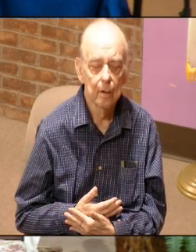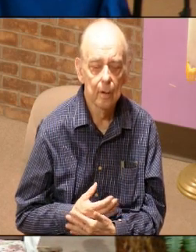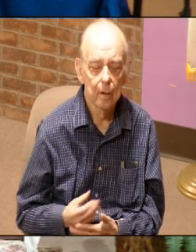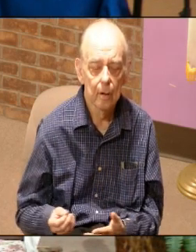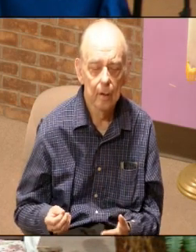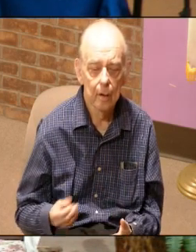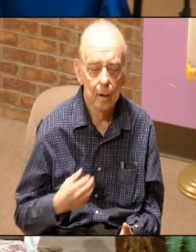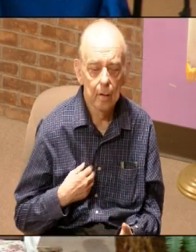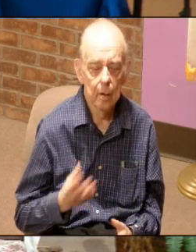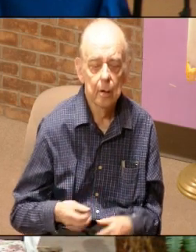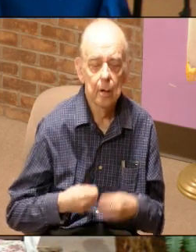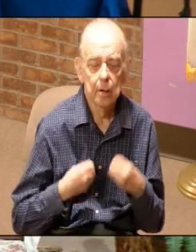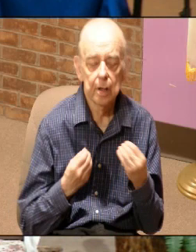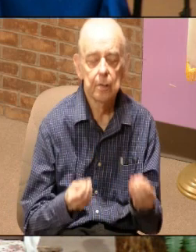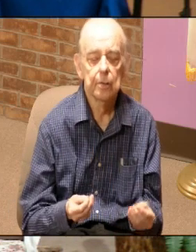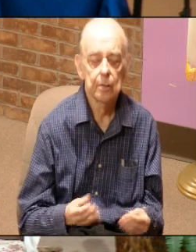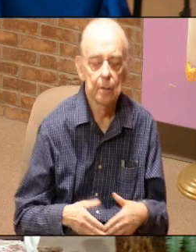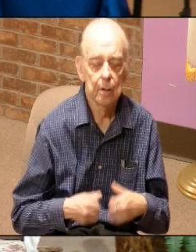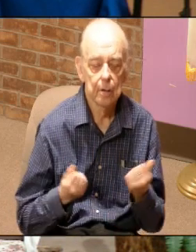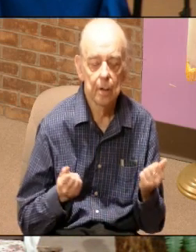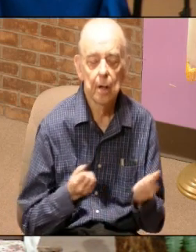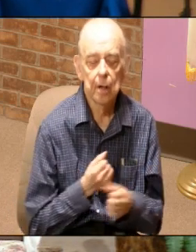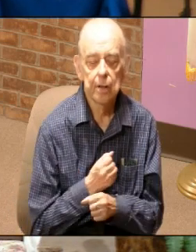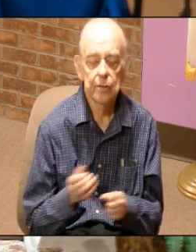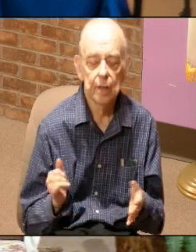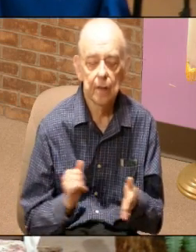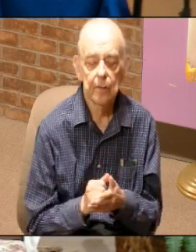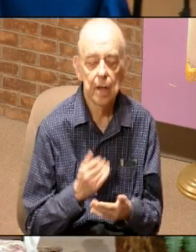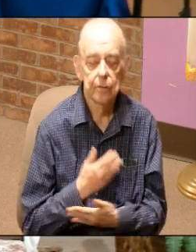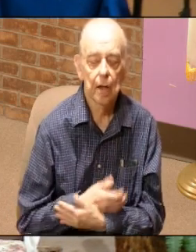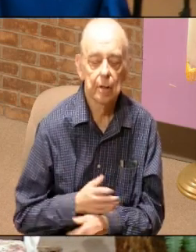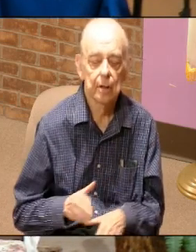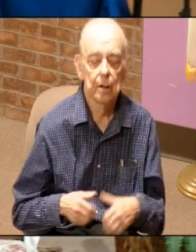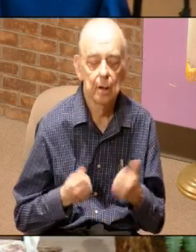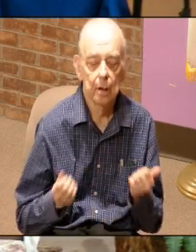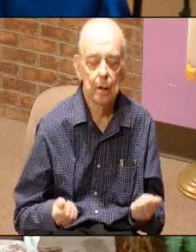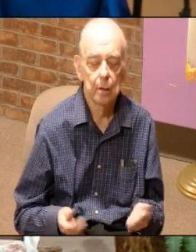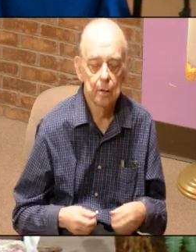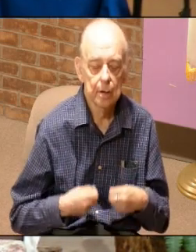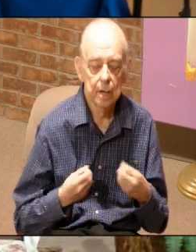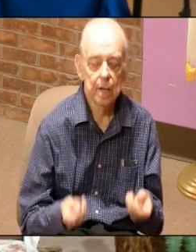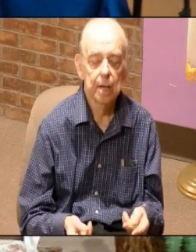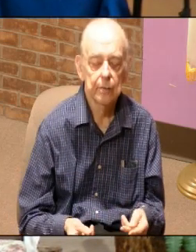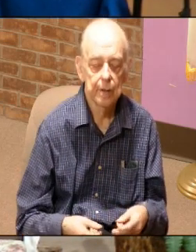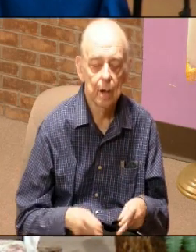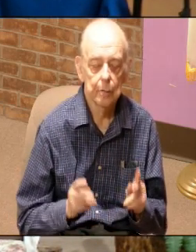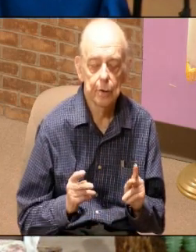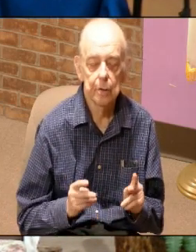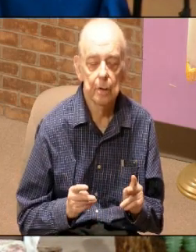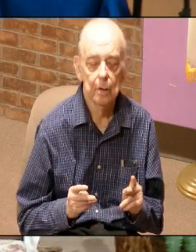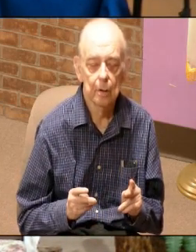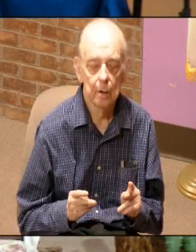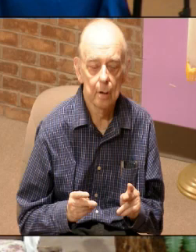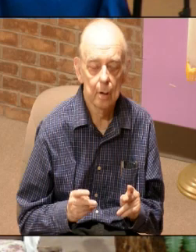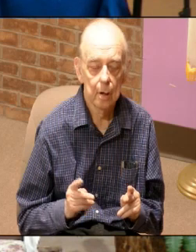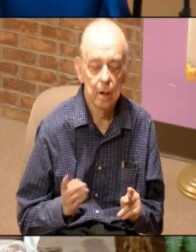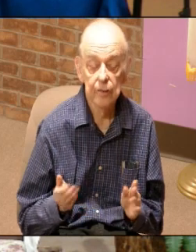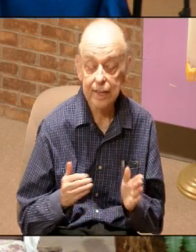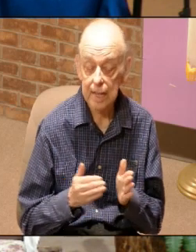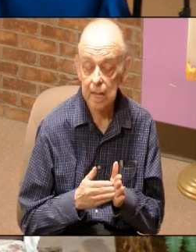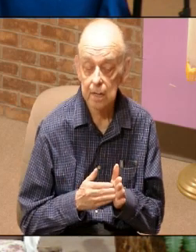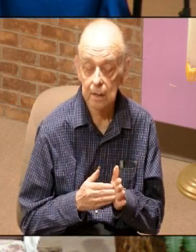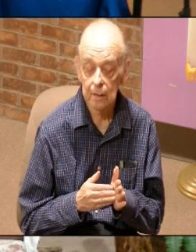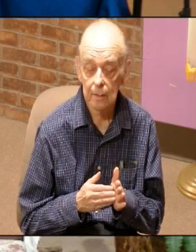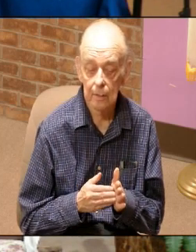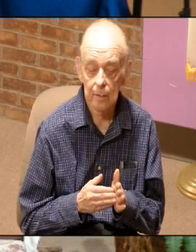and had to give that child up to save that child's life is now given the opportunity of once again